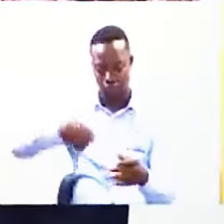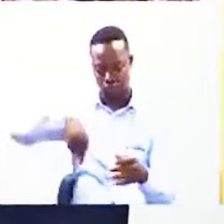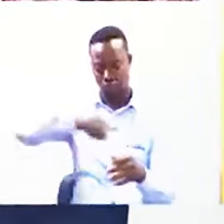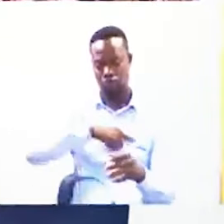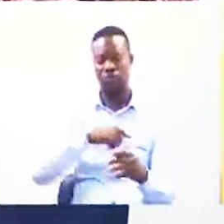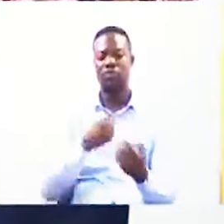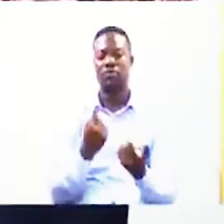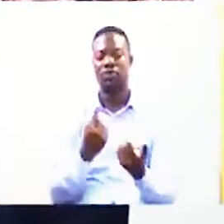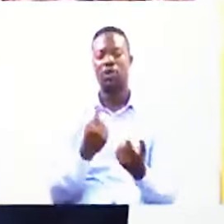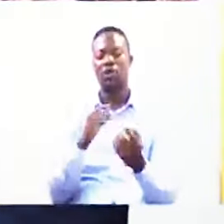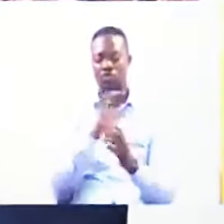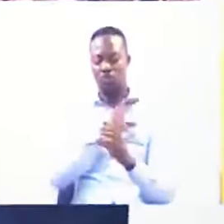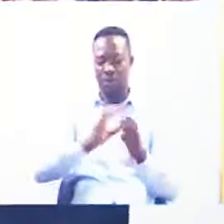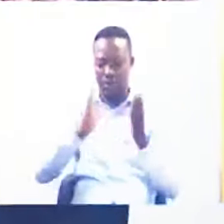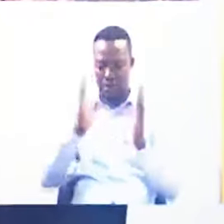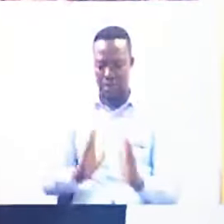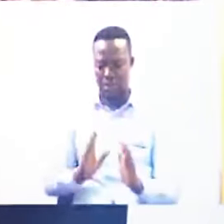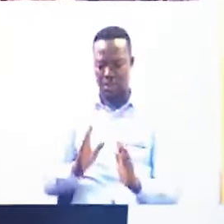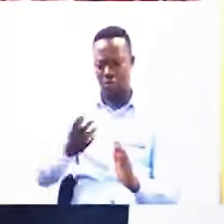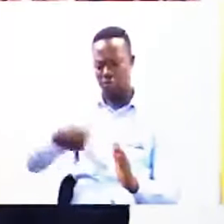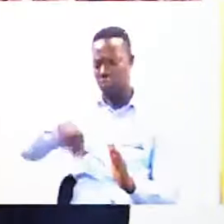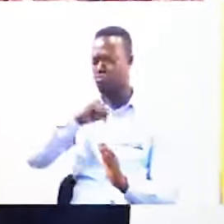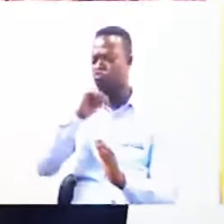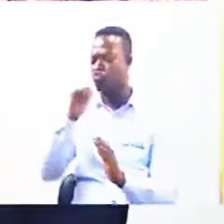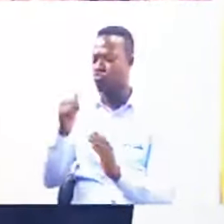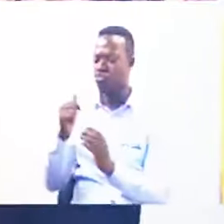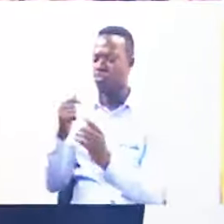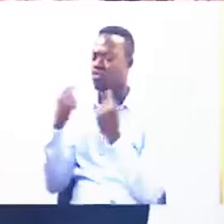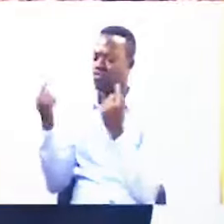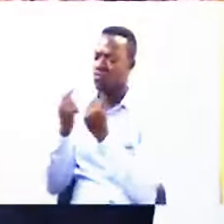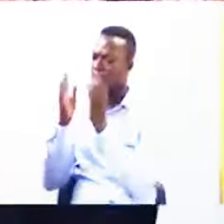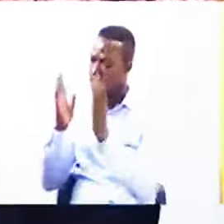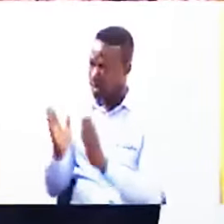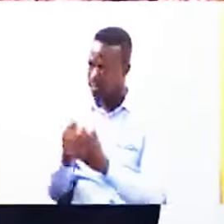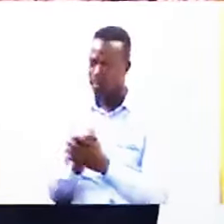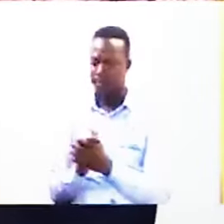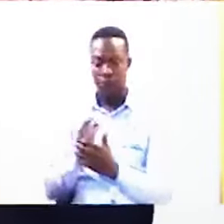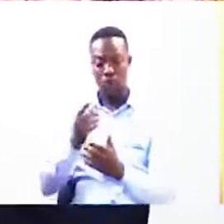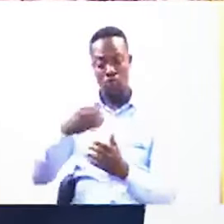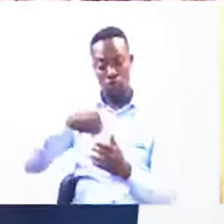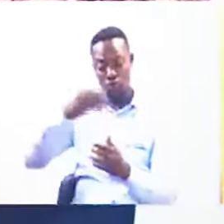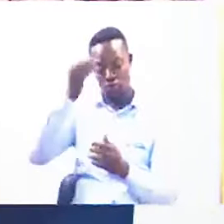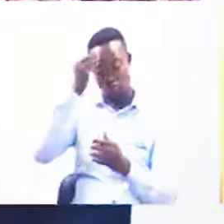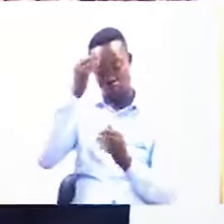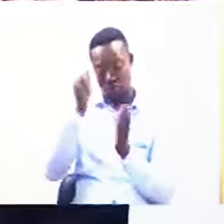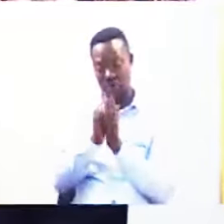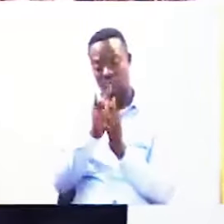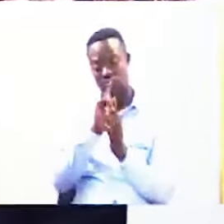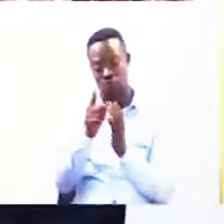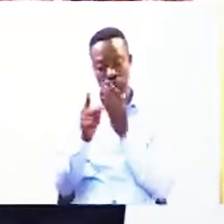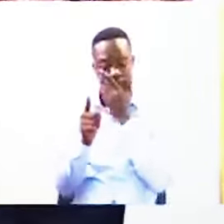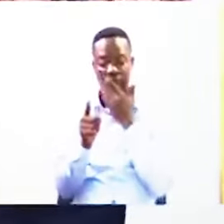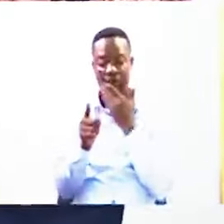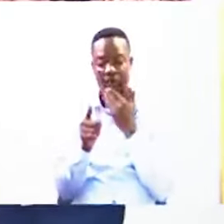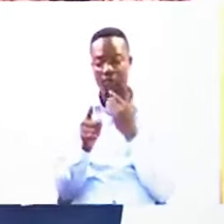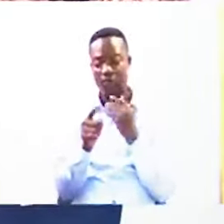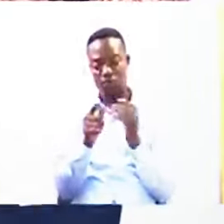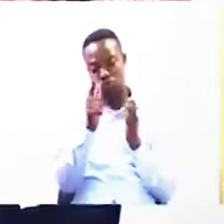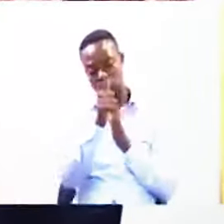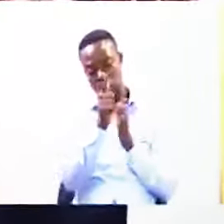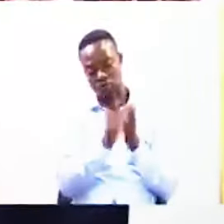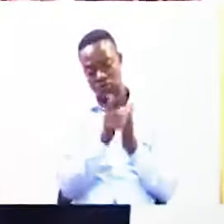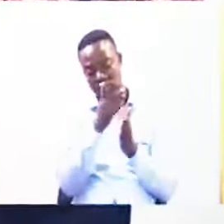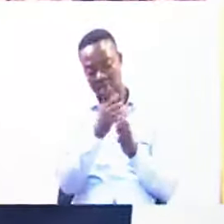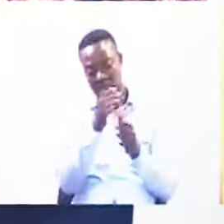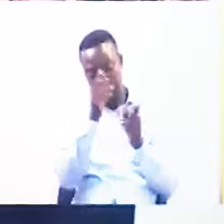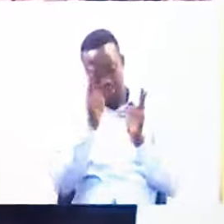Na yenye amana memu ni bonyefo na yenim se won free emra enwuma mu na wobu